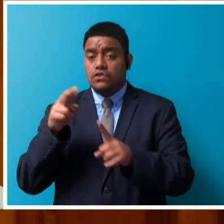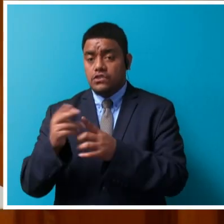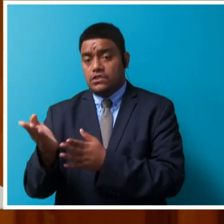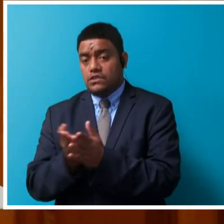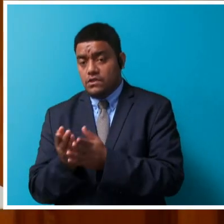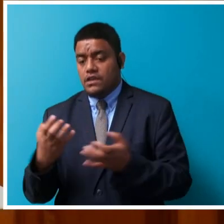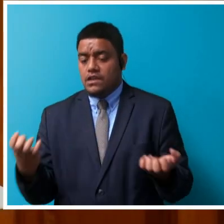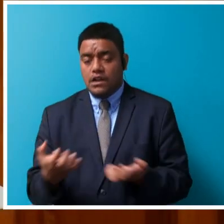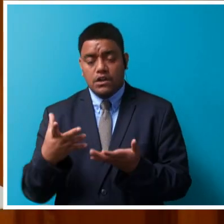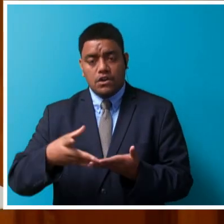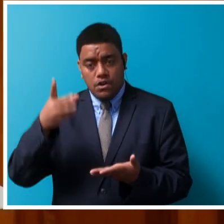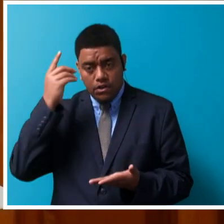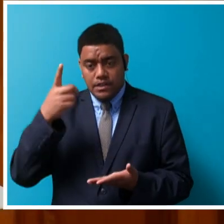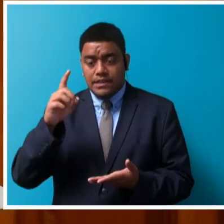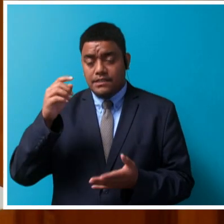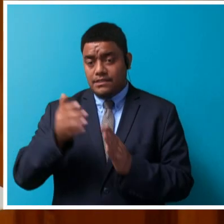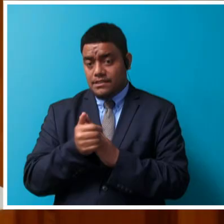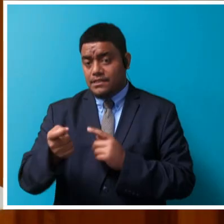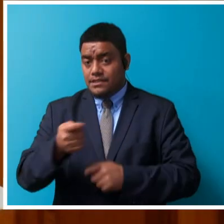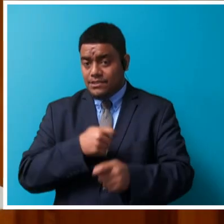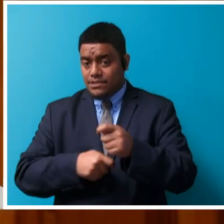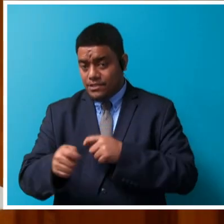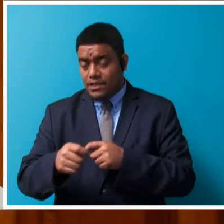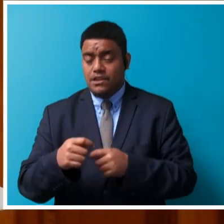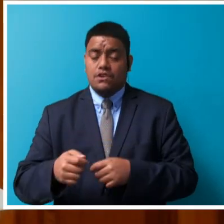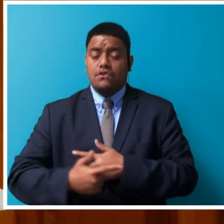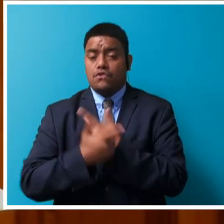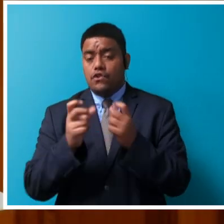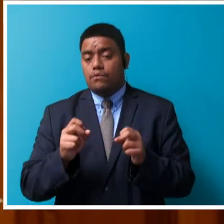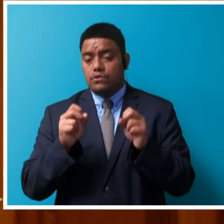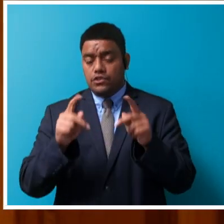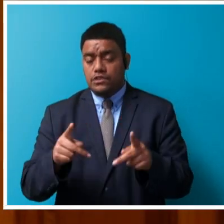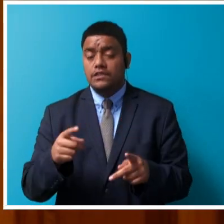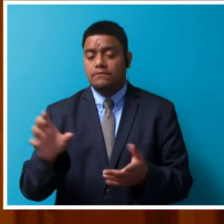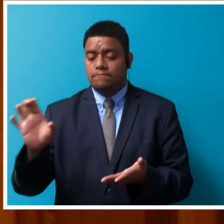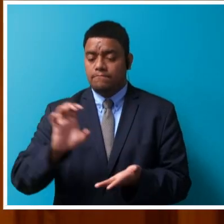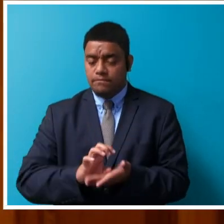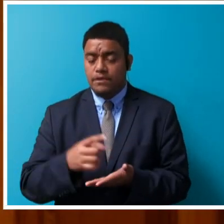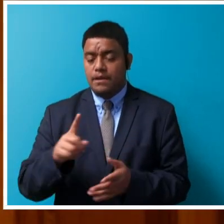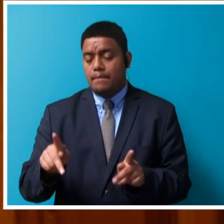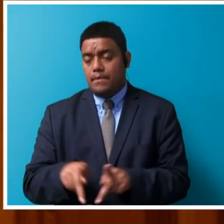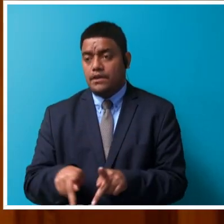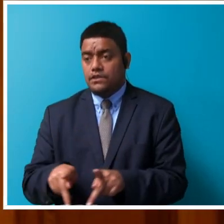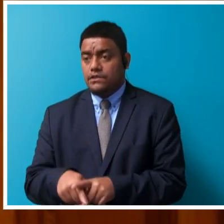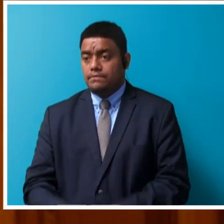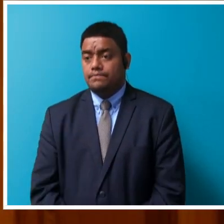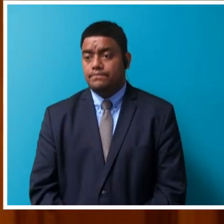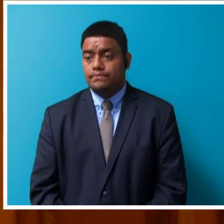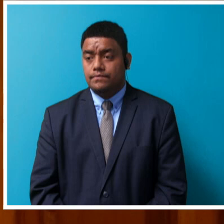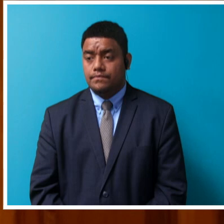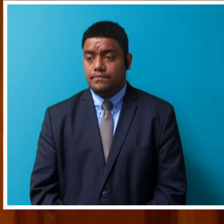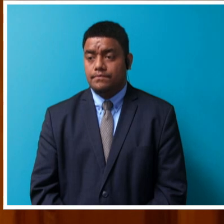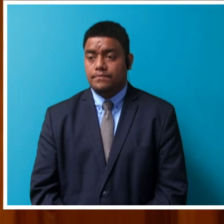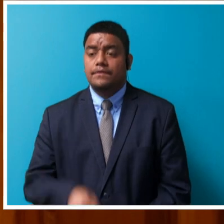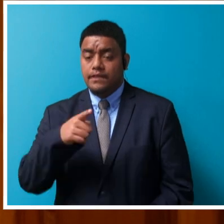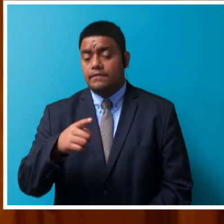encourage knowledge and skills exchange, and create greater opportunities for diaspora investment and partnerships. By harnessing